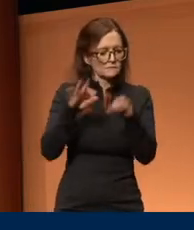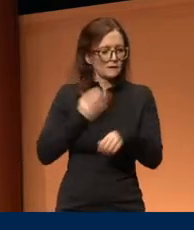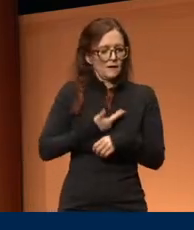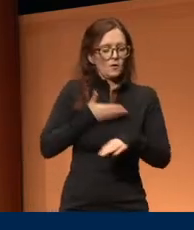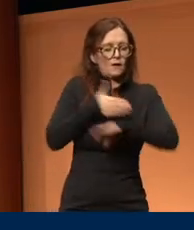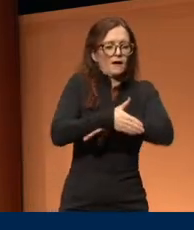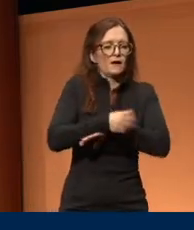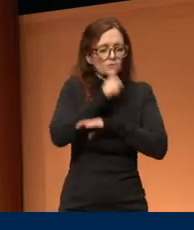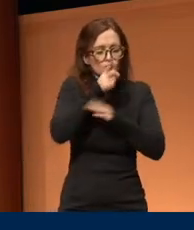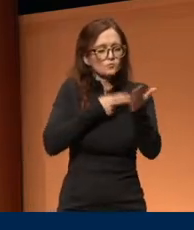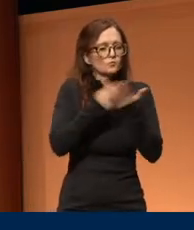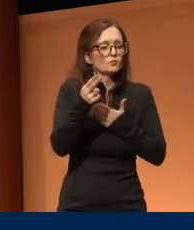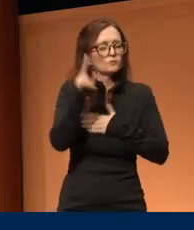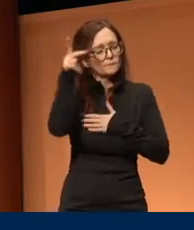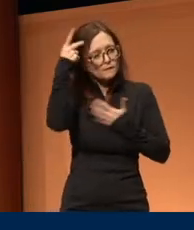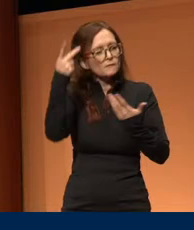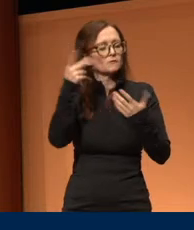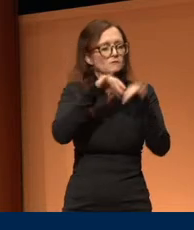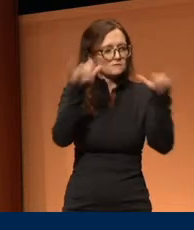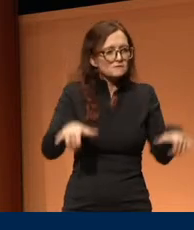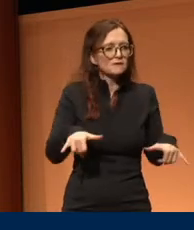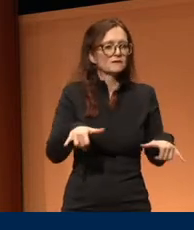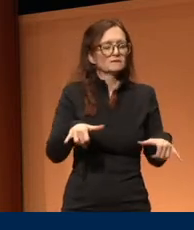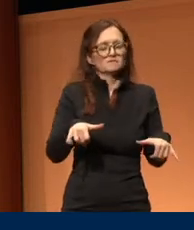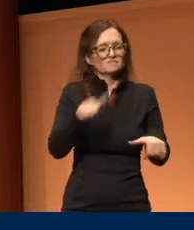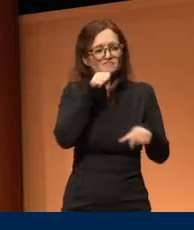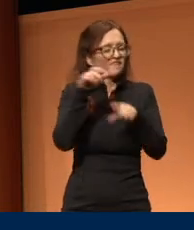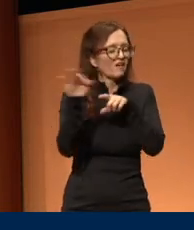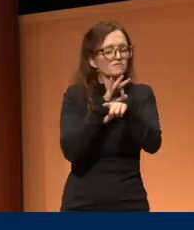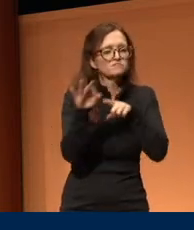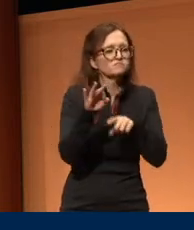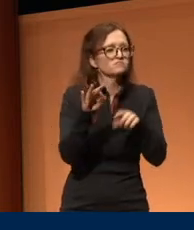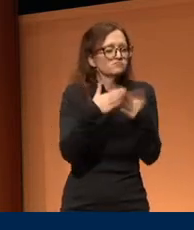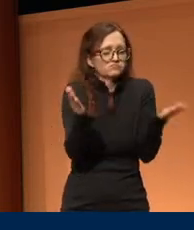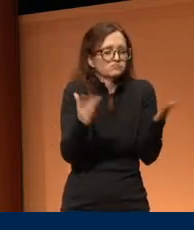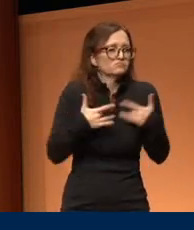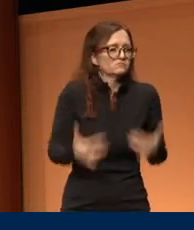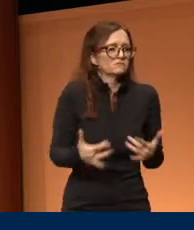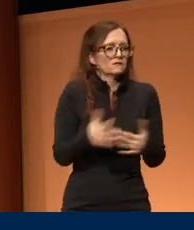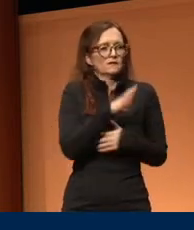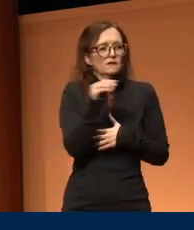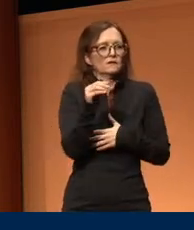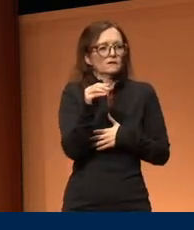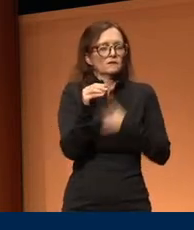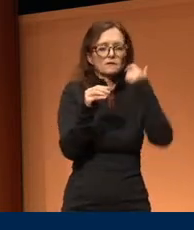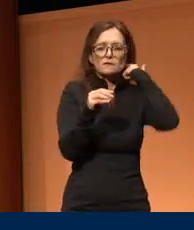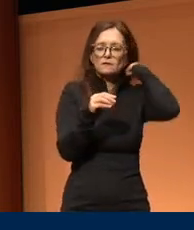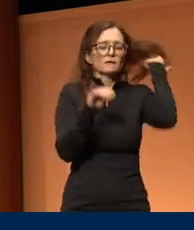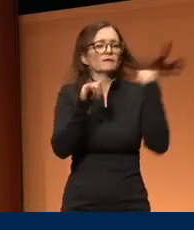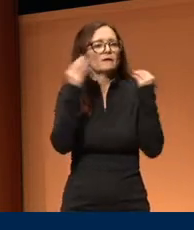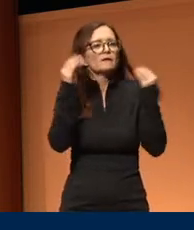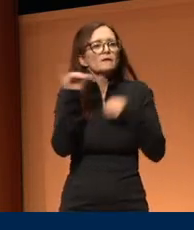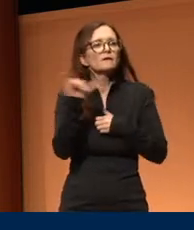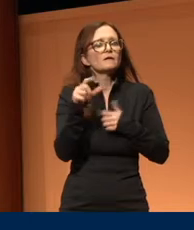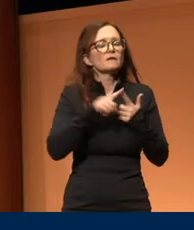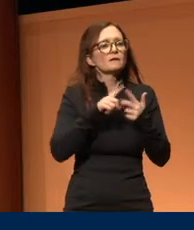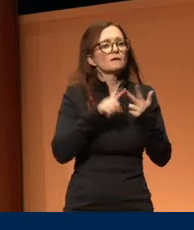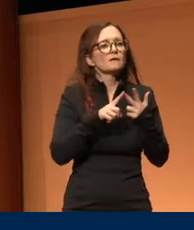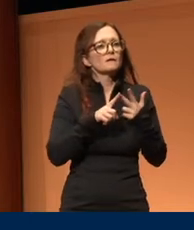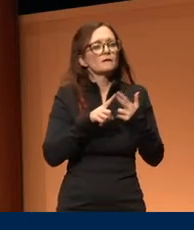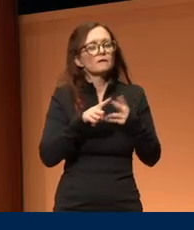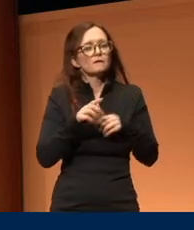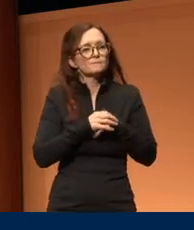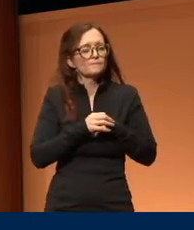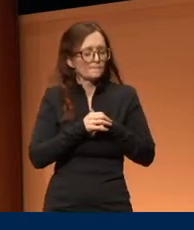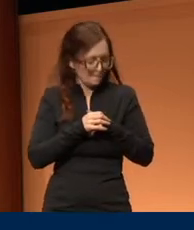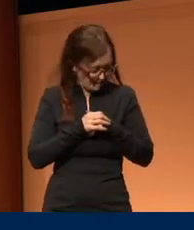post-truth political systems are both so dysfunctional in general and vulnerable to disinformation, lies, and fake news in